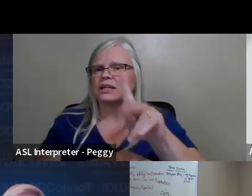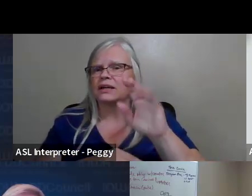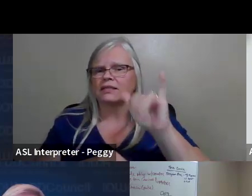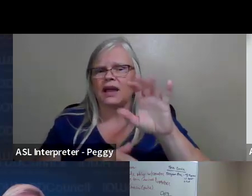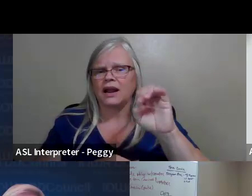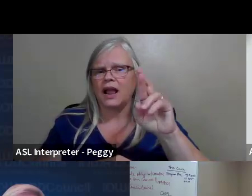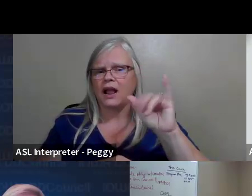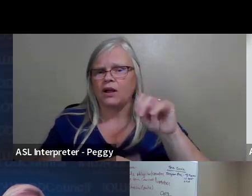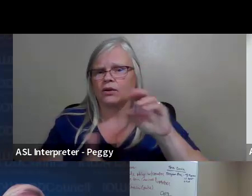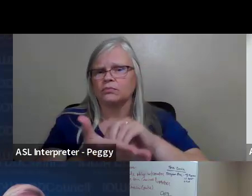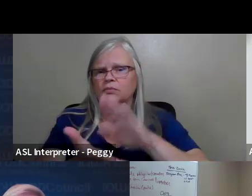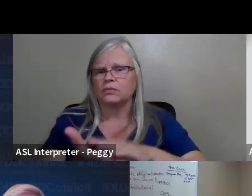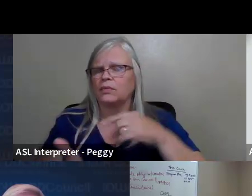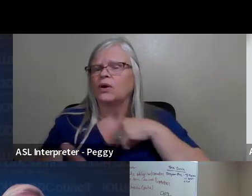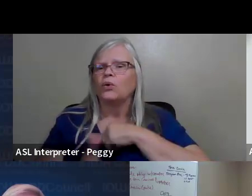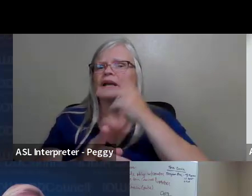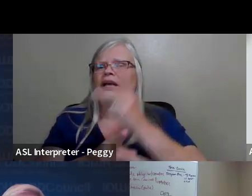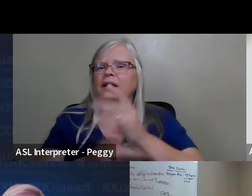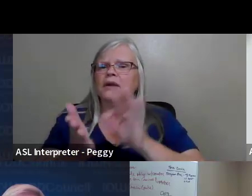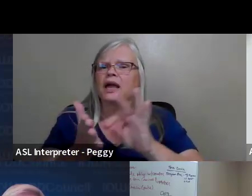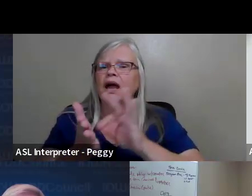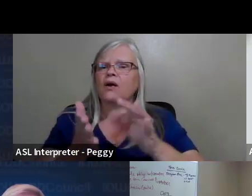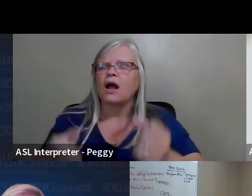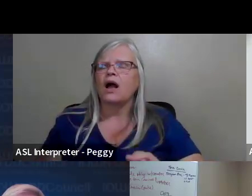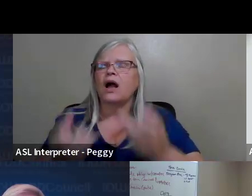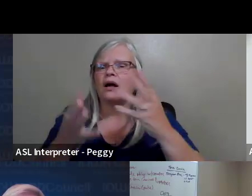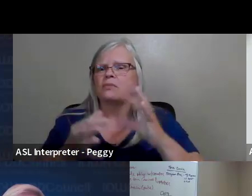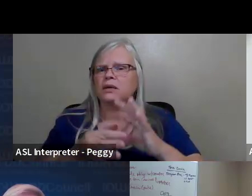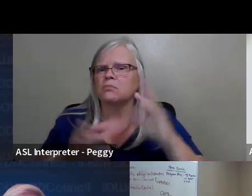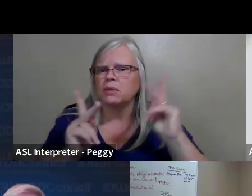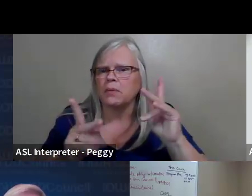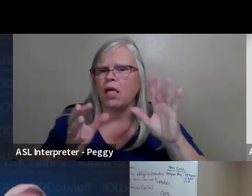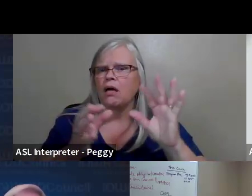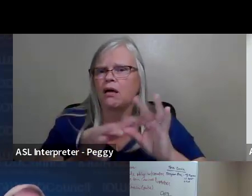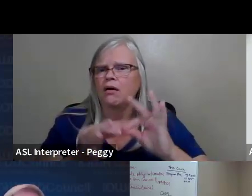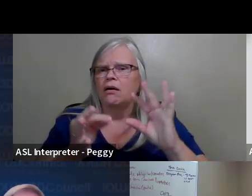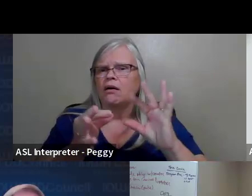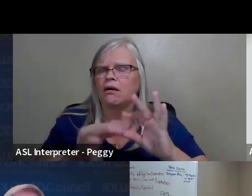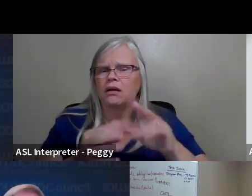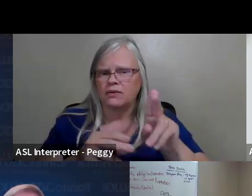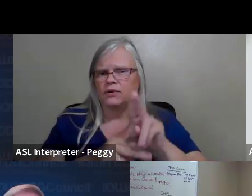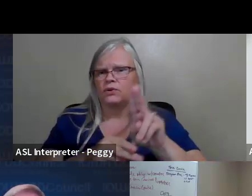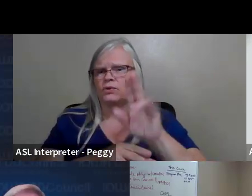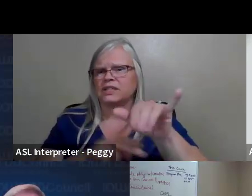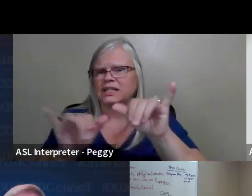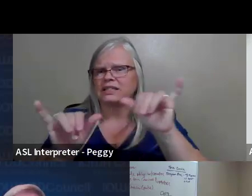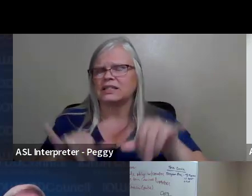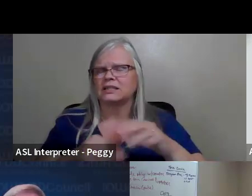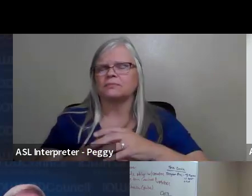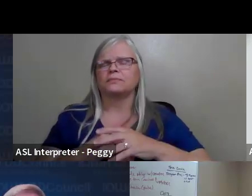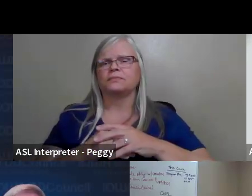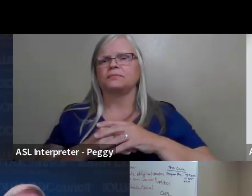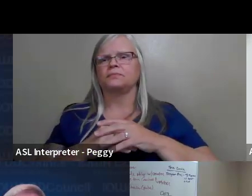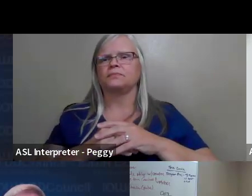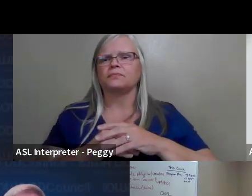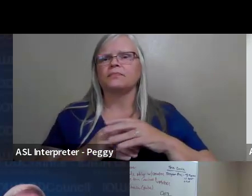supplied. We just can keep count of how many comments go in if you use the system. We started